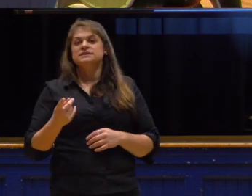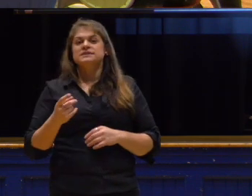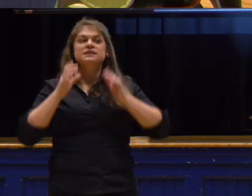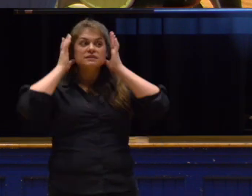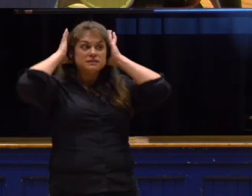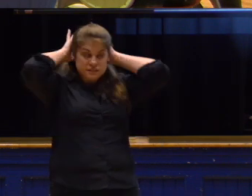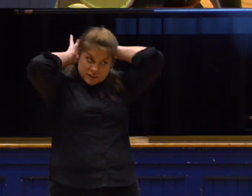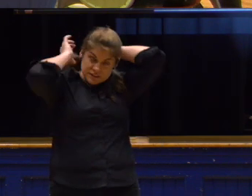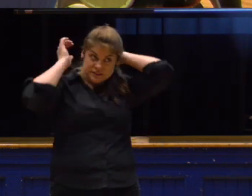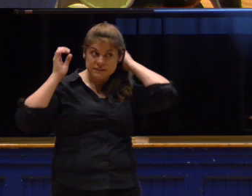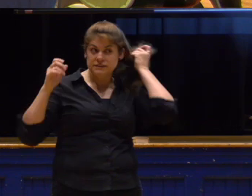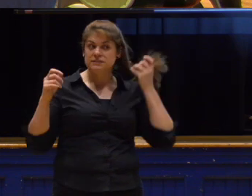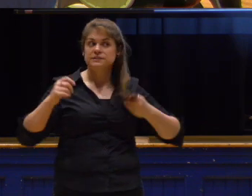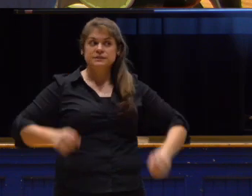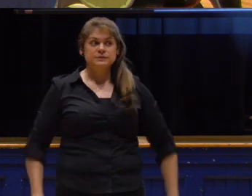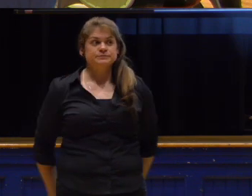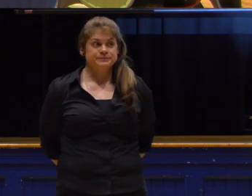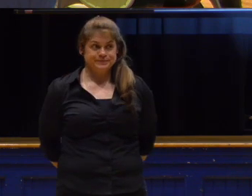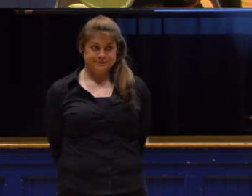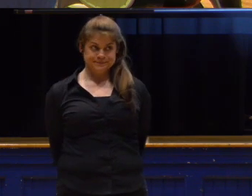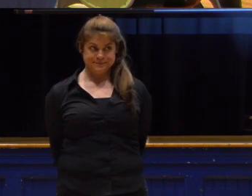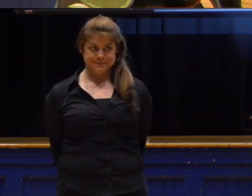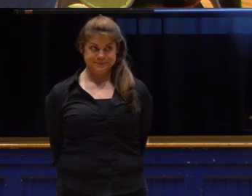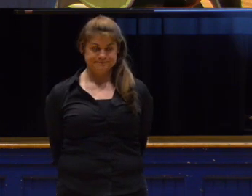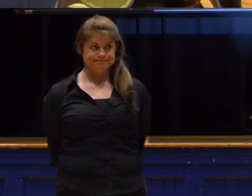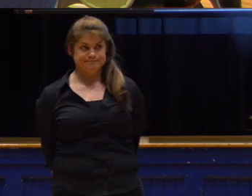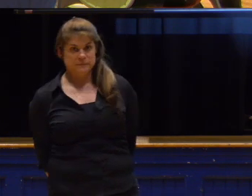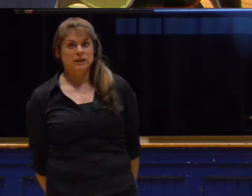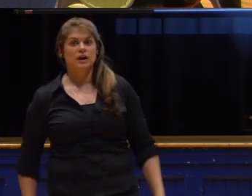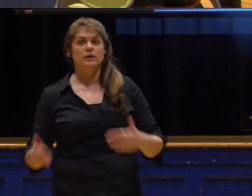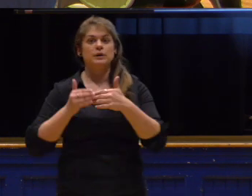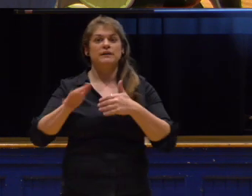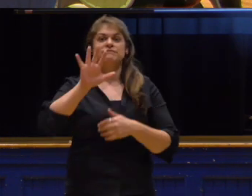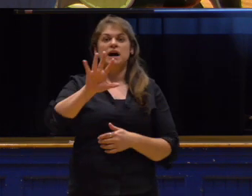does. And then to follow up, and Chris, you know this is going to happen over a